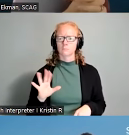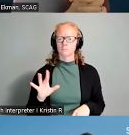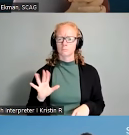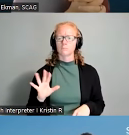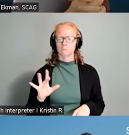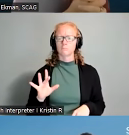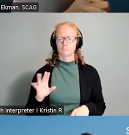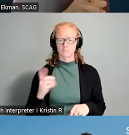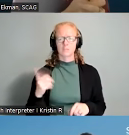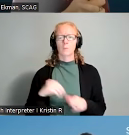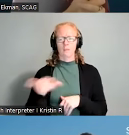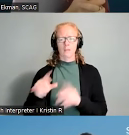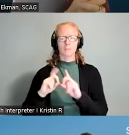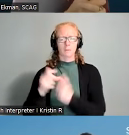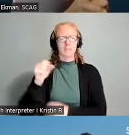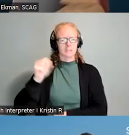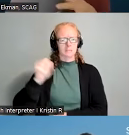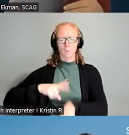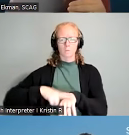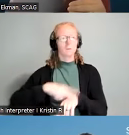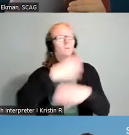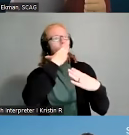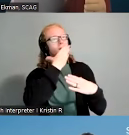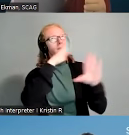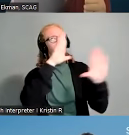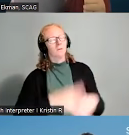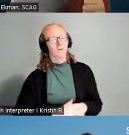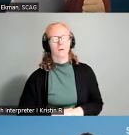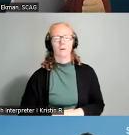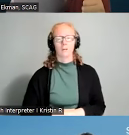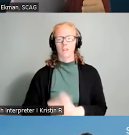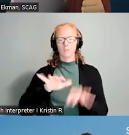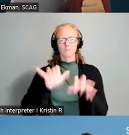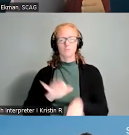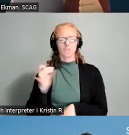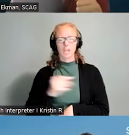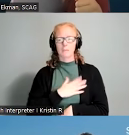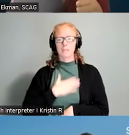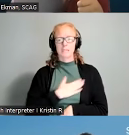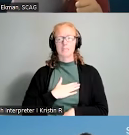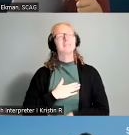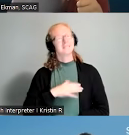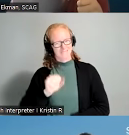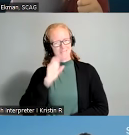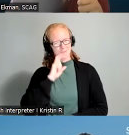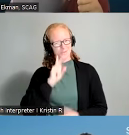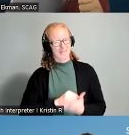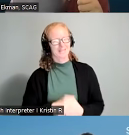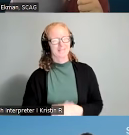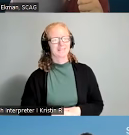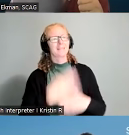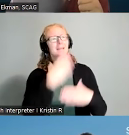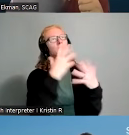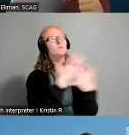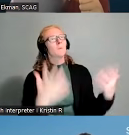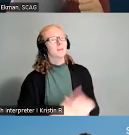someone in our goods movement group. Yeah. Oh, wonderful. Even if you could write that in the chat box. Yes, I will. Thank you so